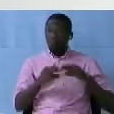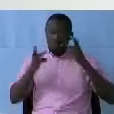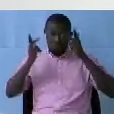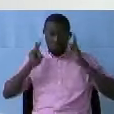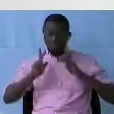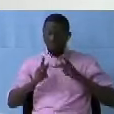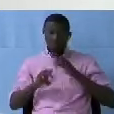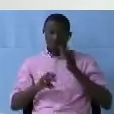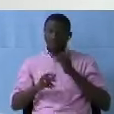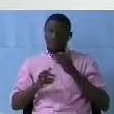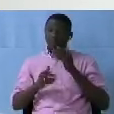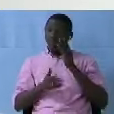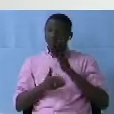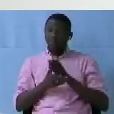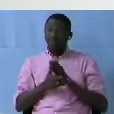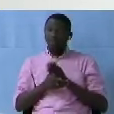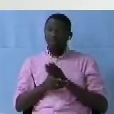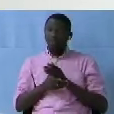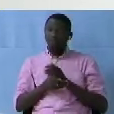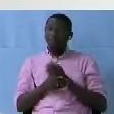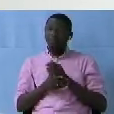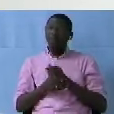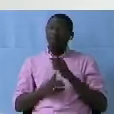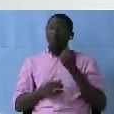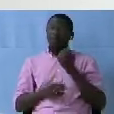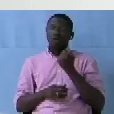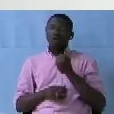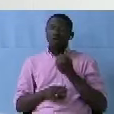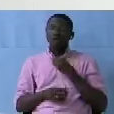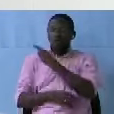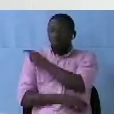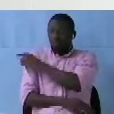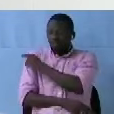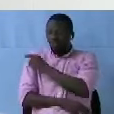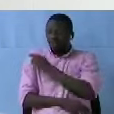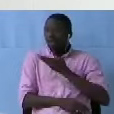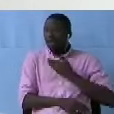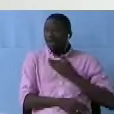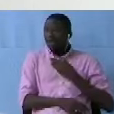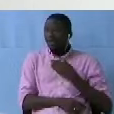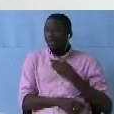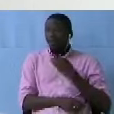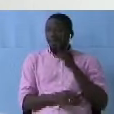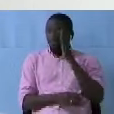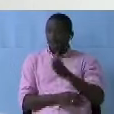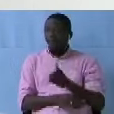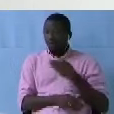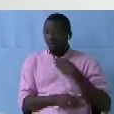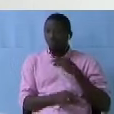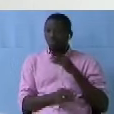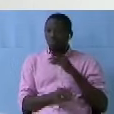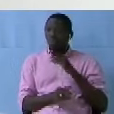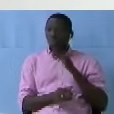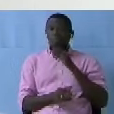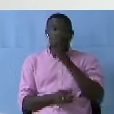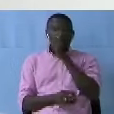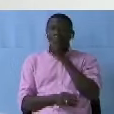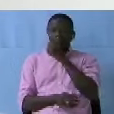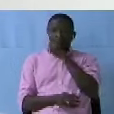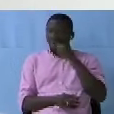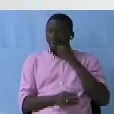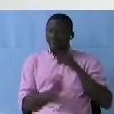to appropriate privacy. And when a doctor is examining a